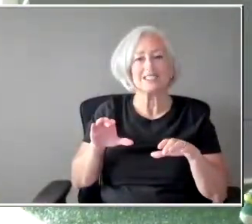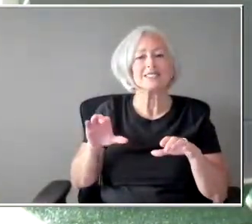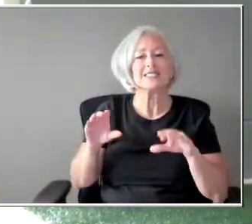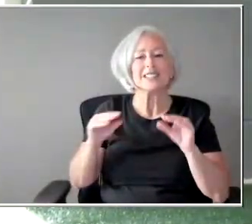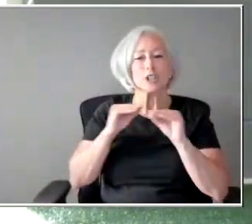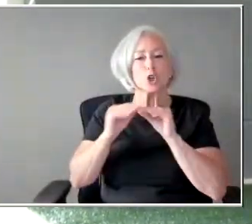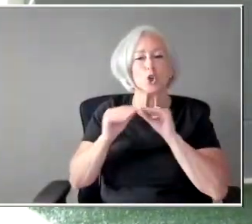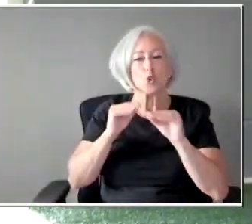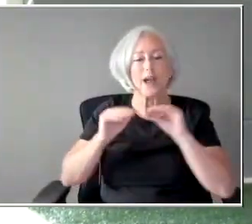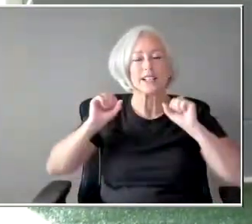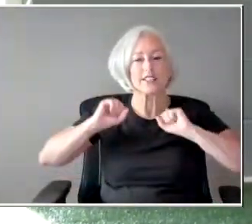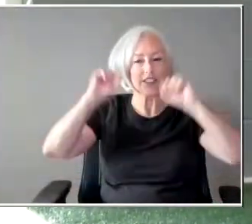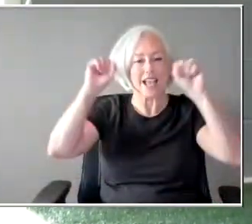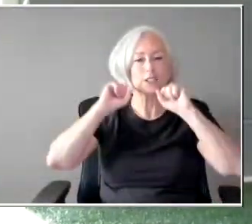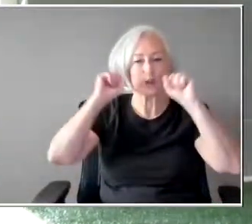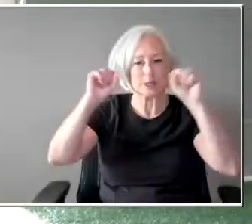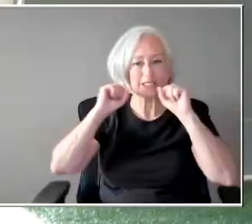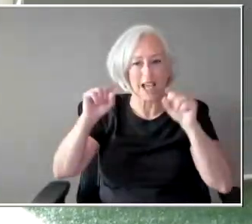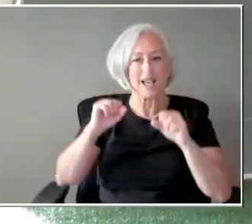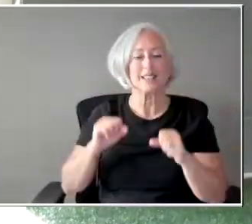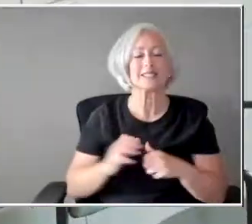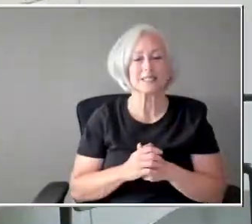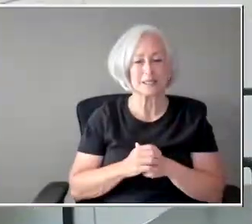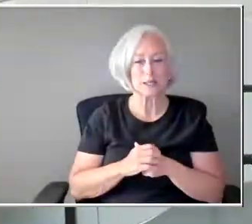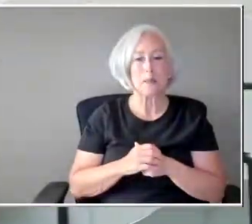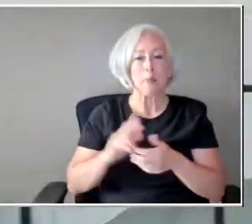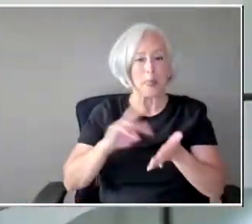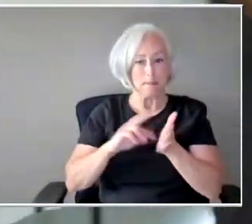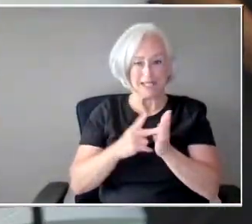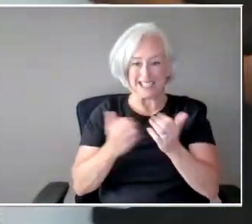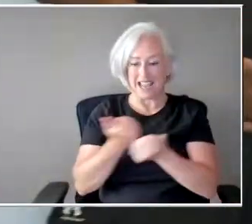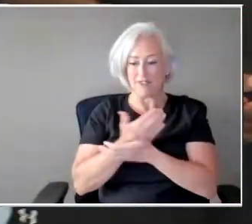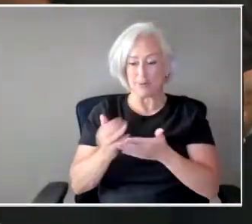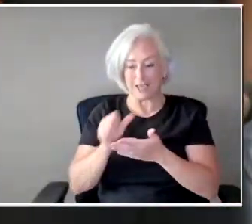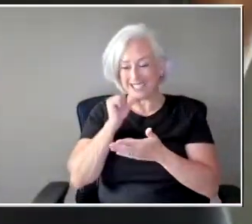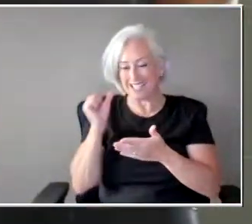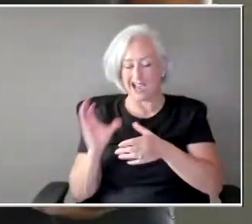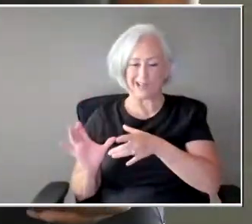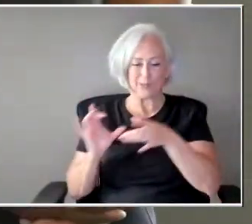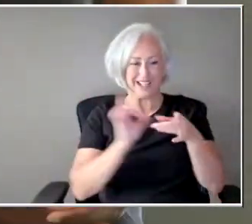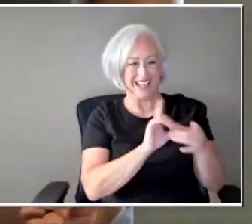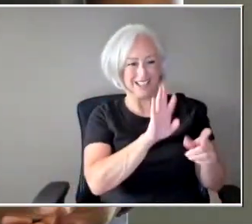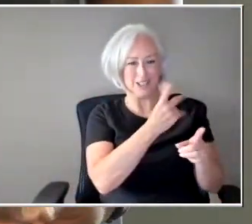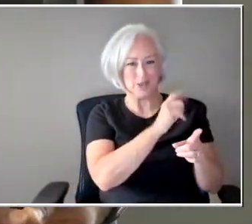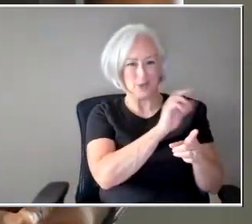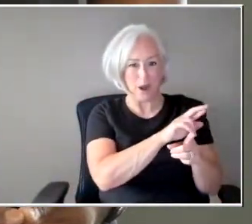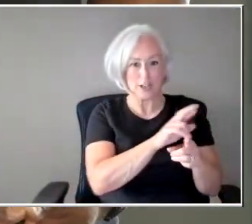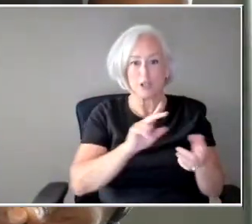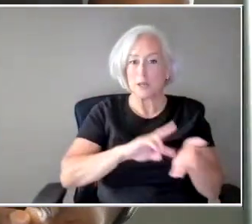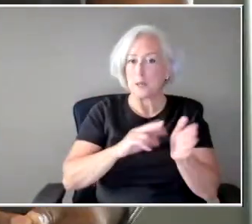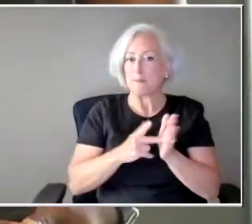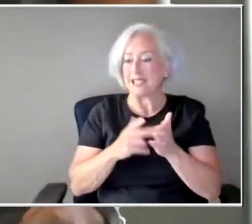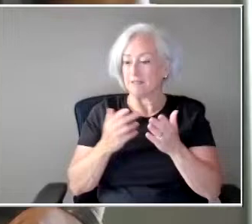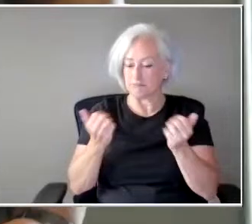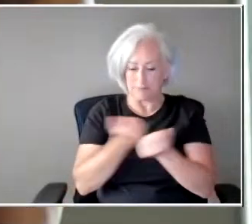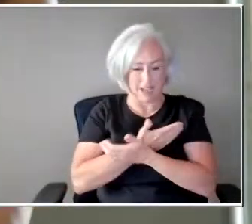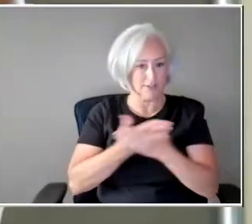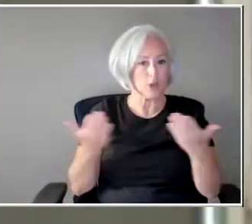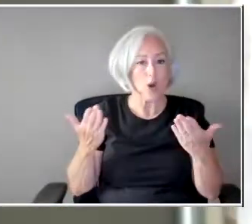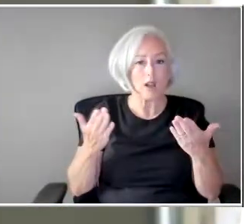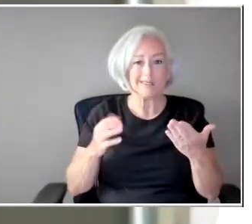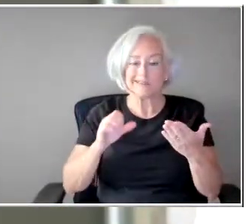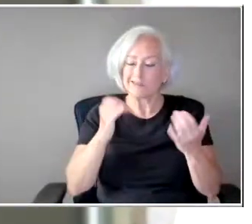exercise is kind of everybody that's not in his category. So it can be anybody from general population. You don't have anything wrong, you just want to get started. It's a really safe